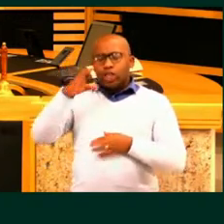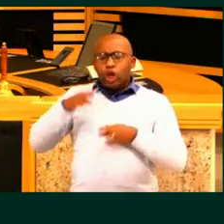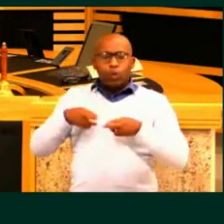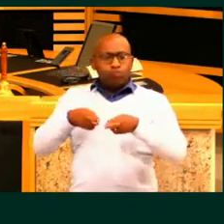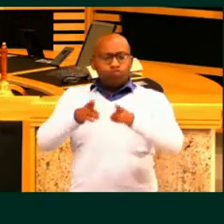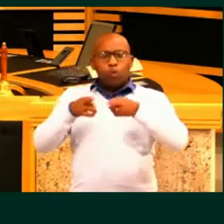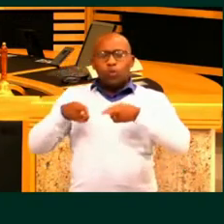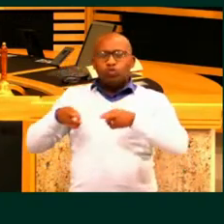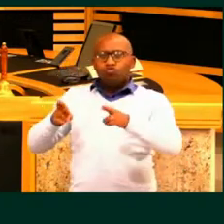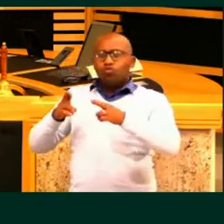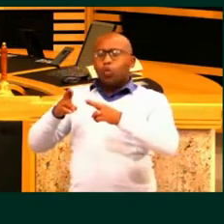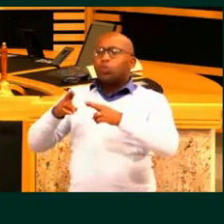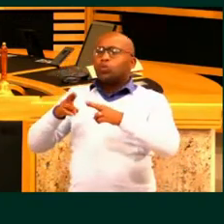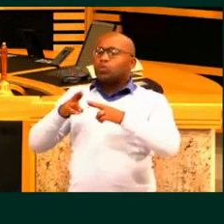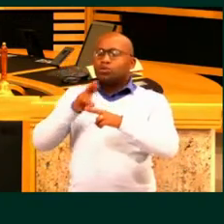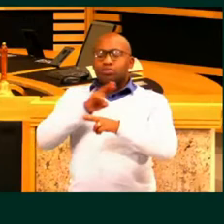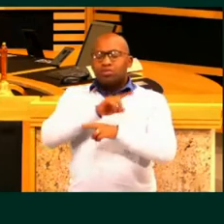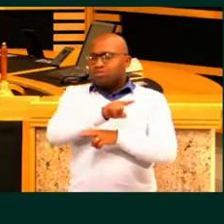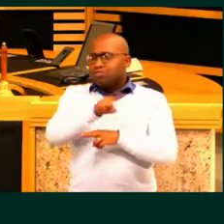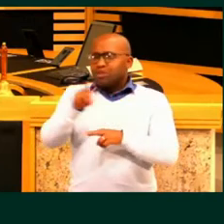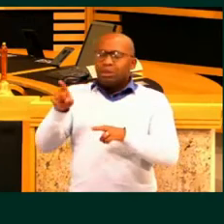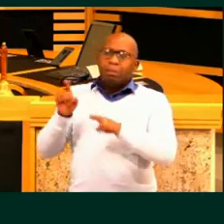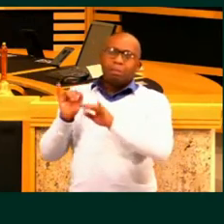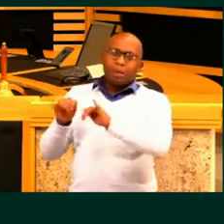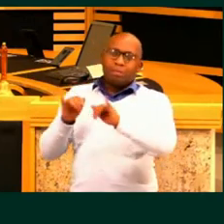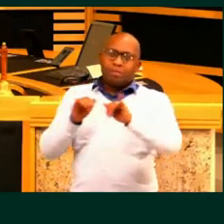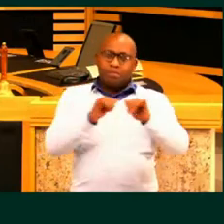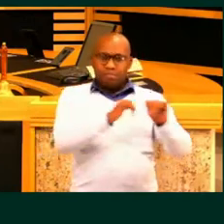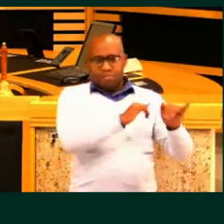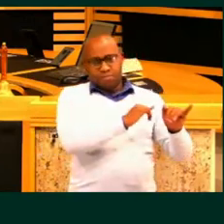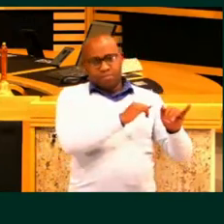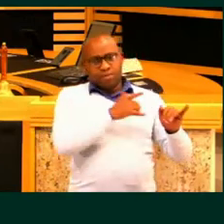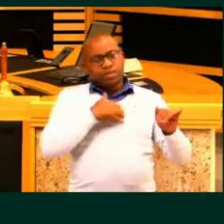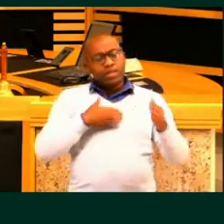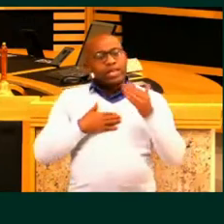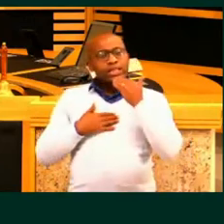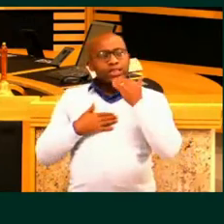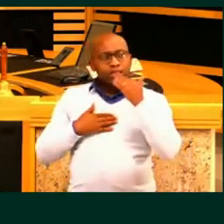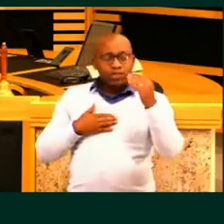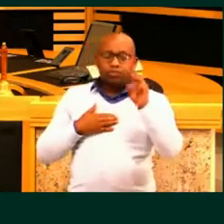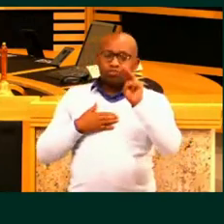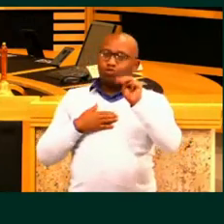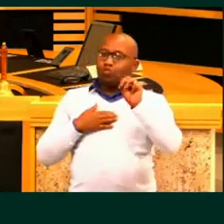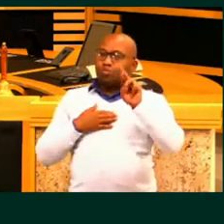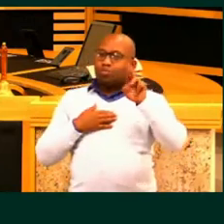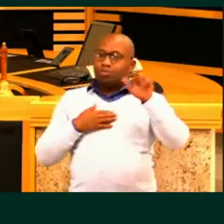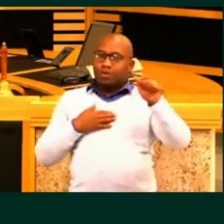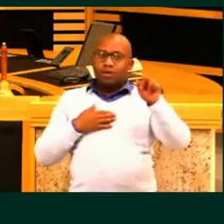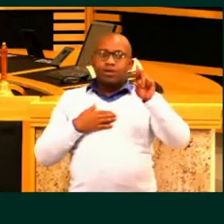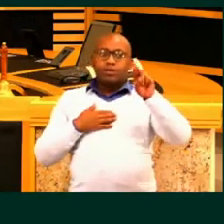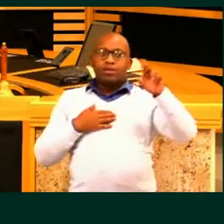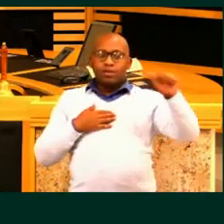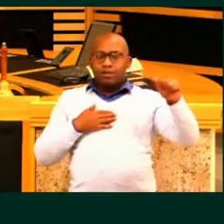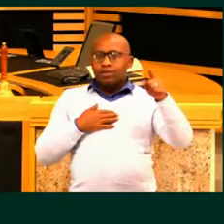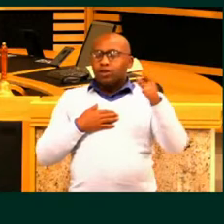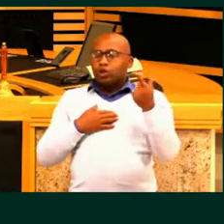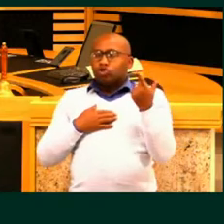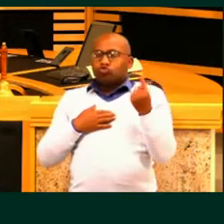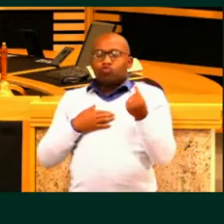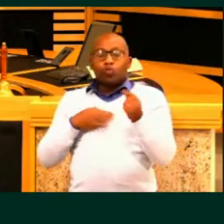honorable thank you H through you honorable speaker he has done a good